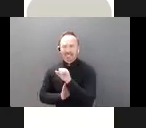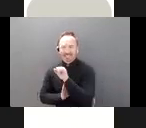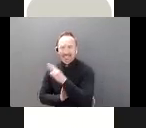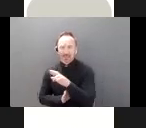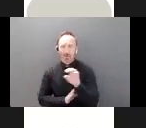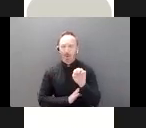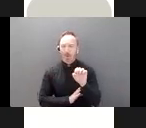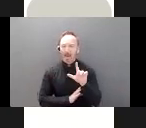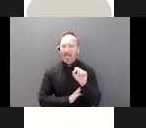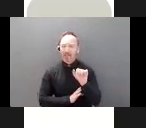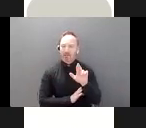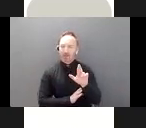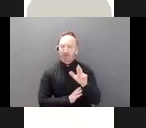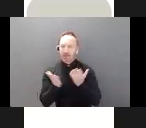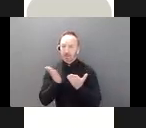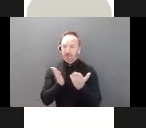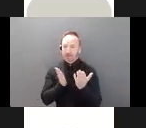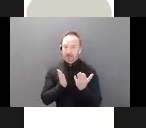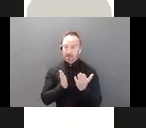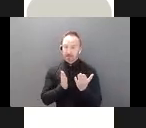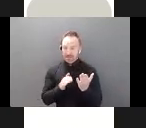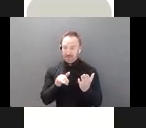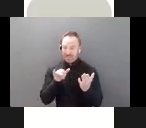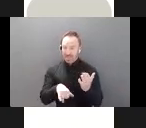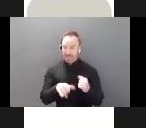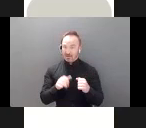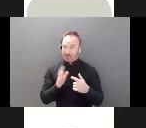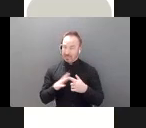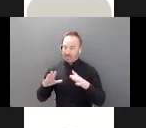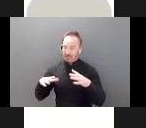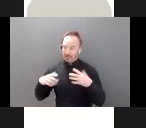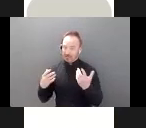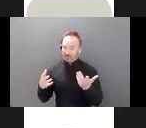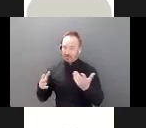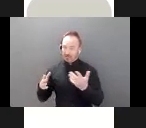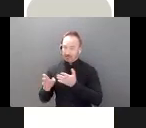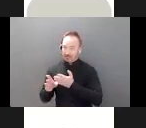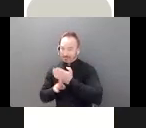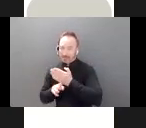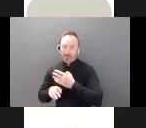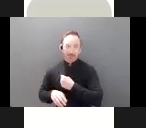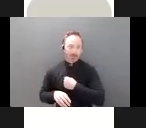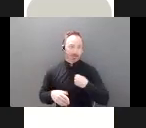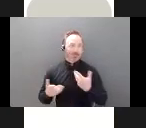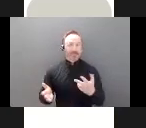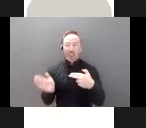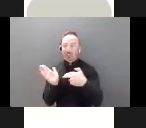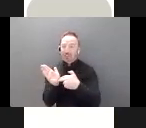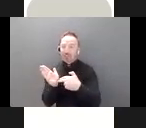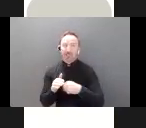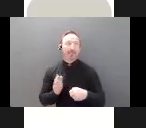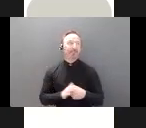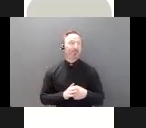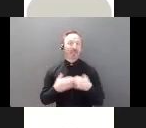And that is a great chunk of our membership, comes from nursing, healthcare, long-term care, Behavioral